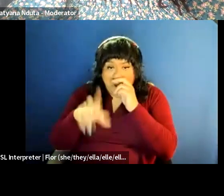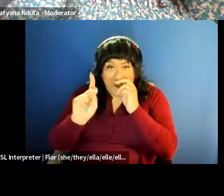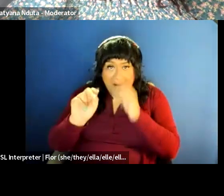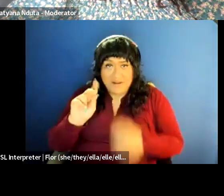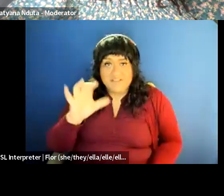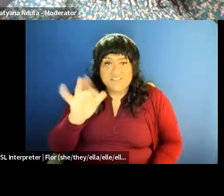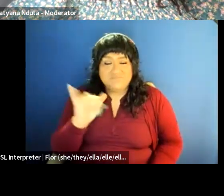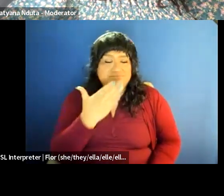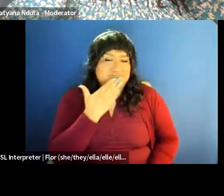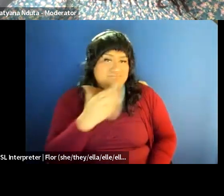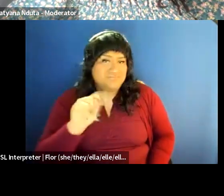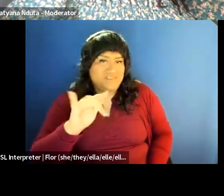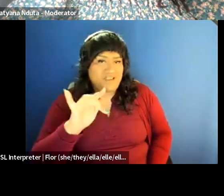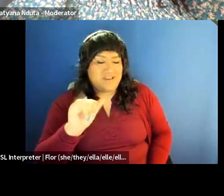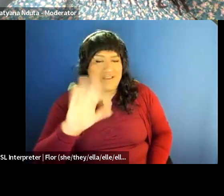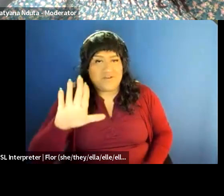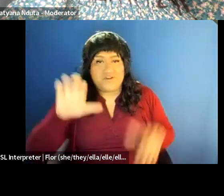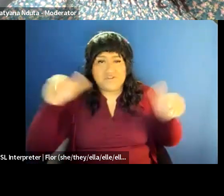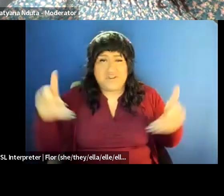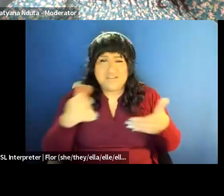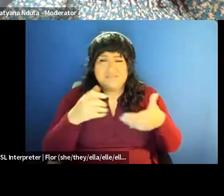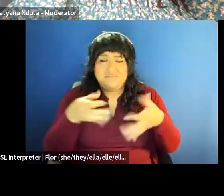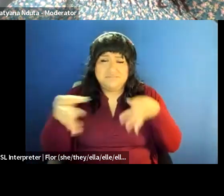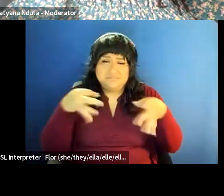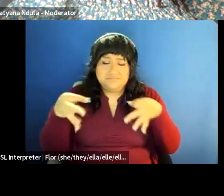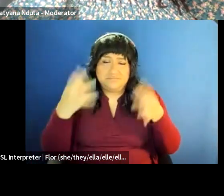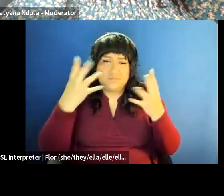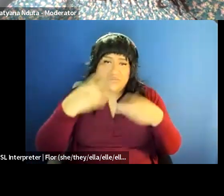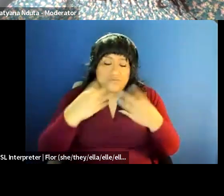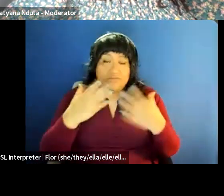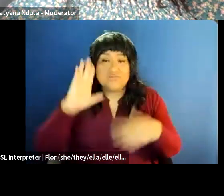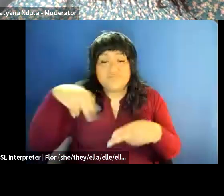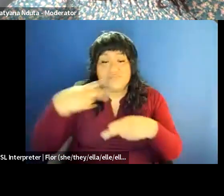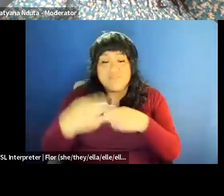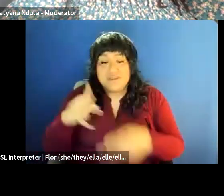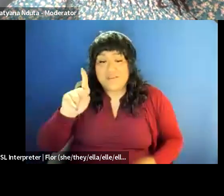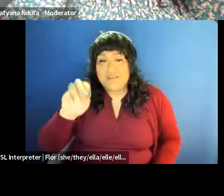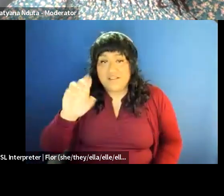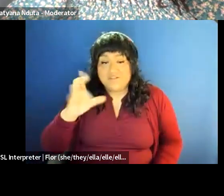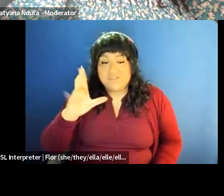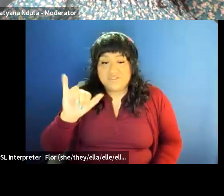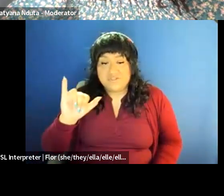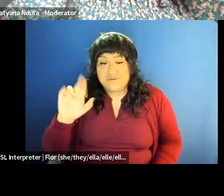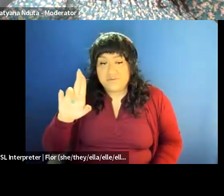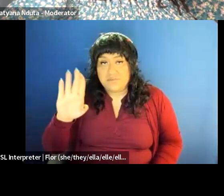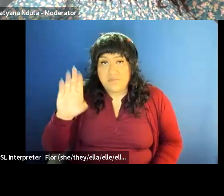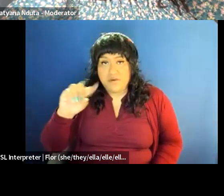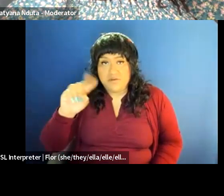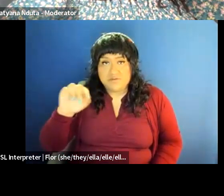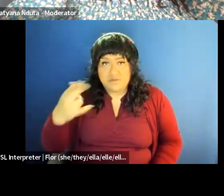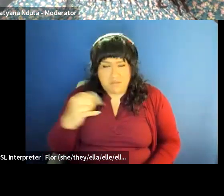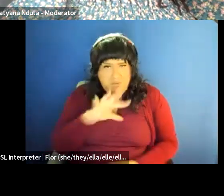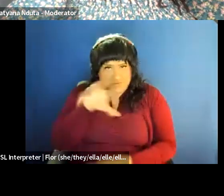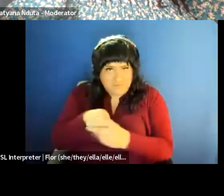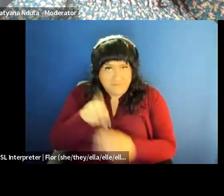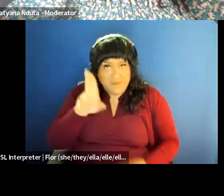Thank you, Tatyana, and your introduction was so beautiful. Hello, my name is Kelechi Upozo. I'm also on unceded